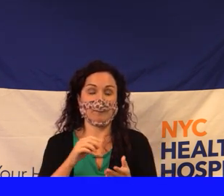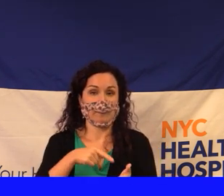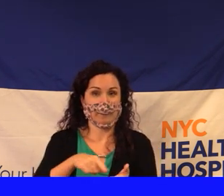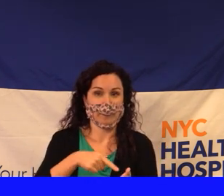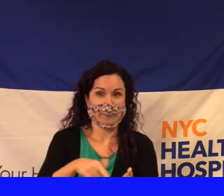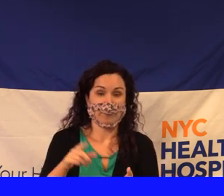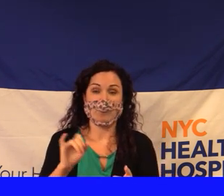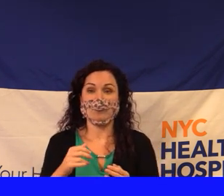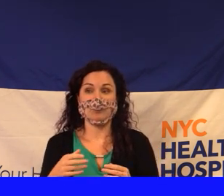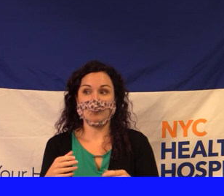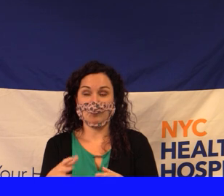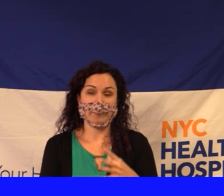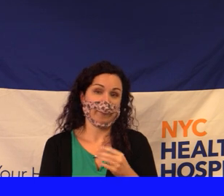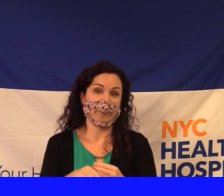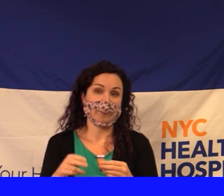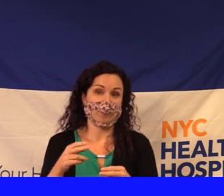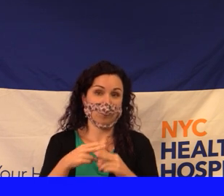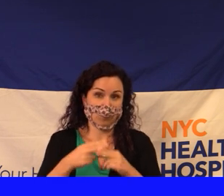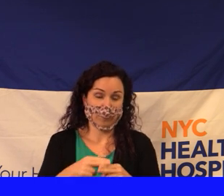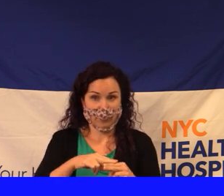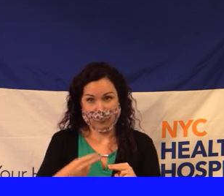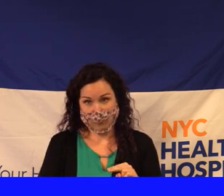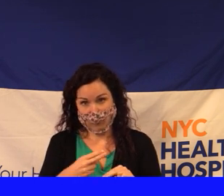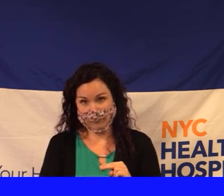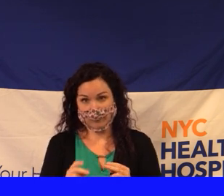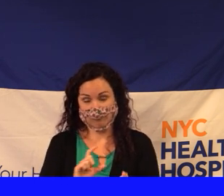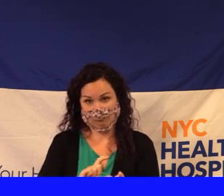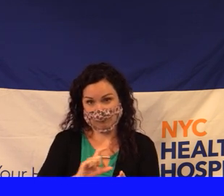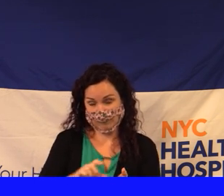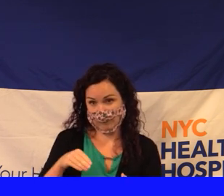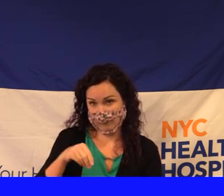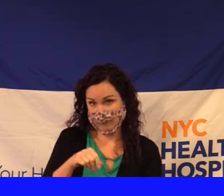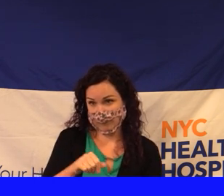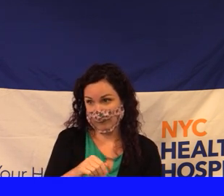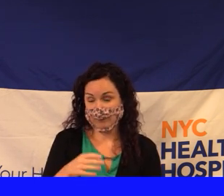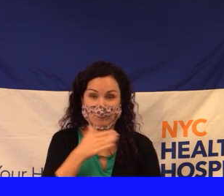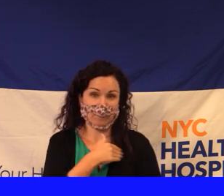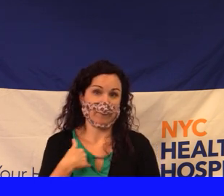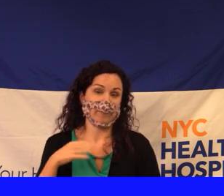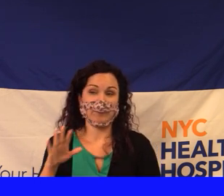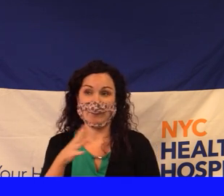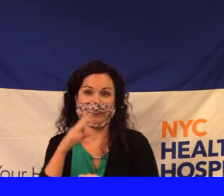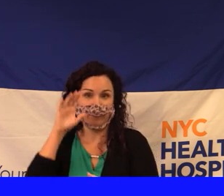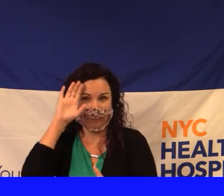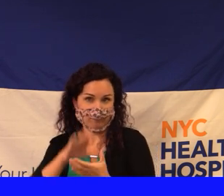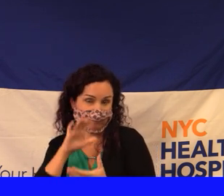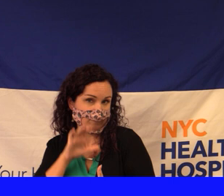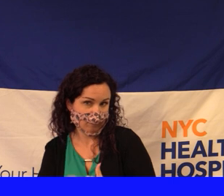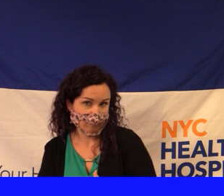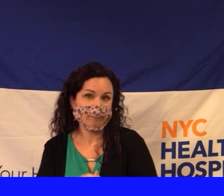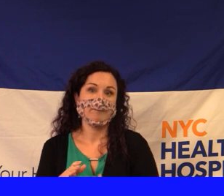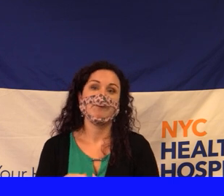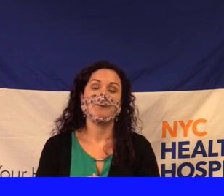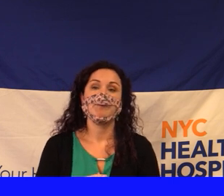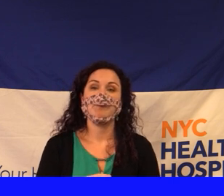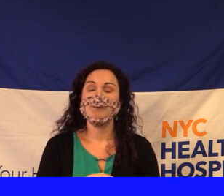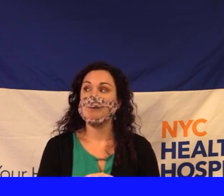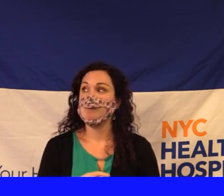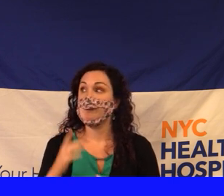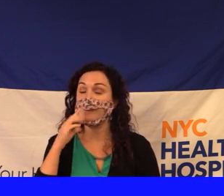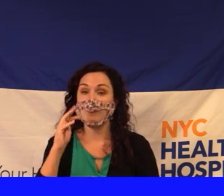loss program reimbursement for members and their spouses. And for